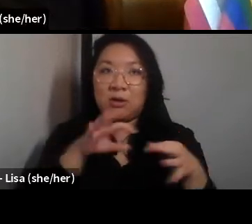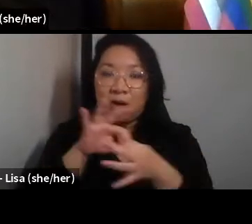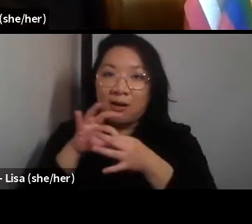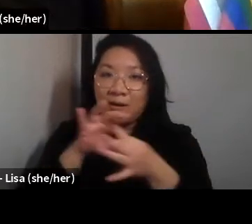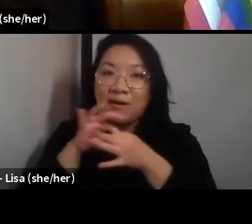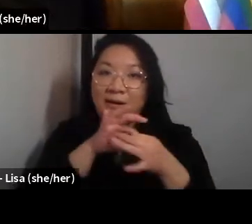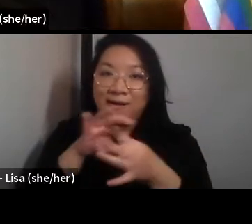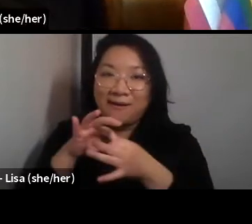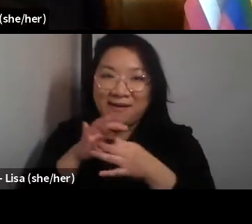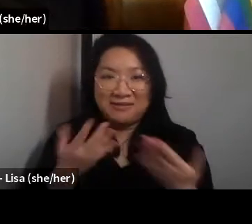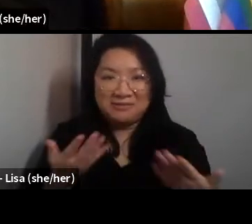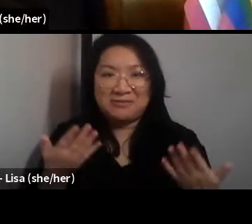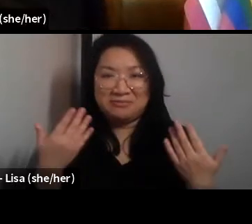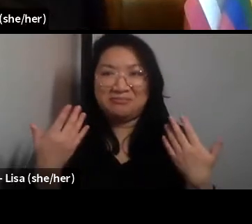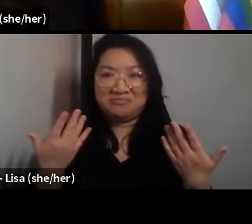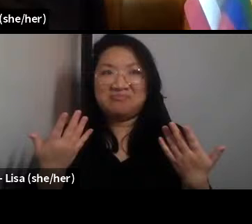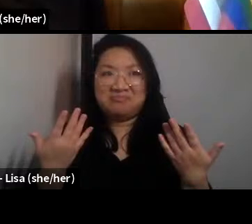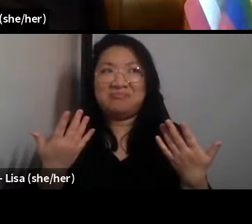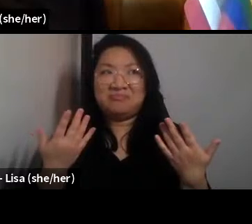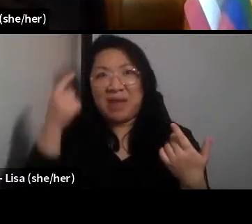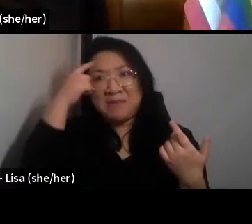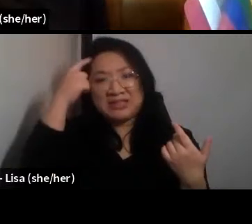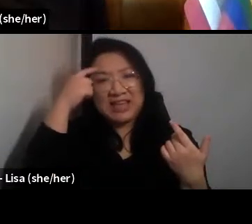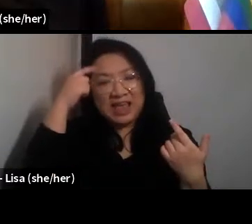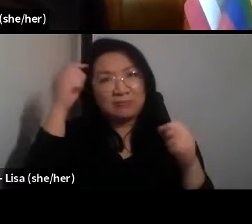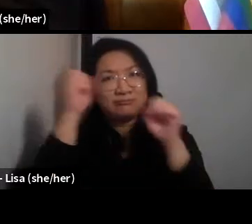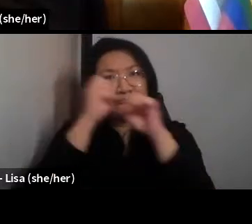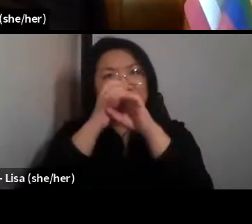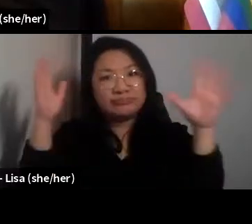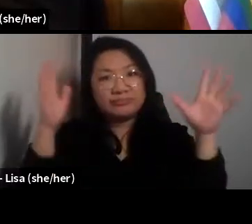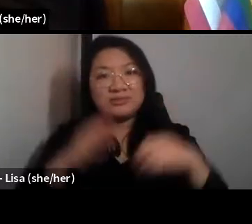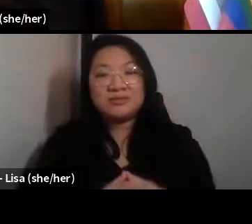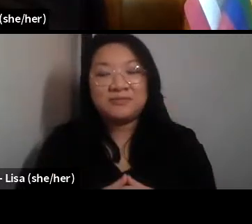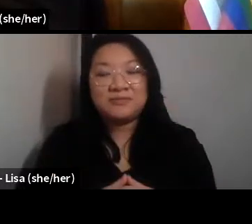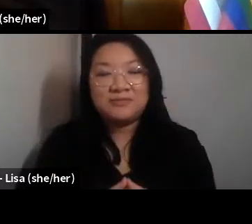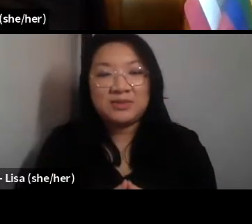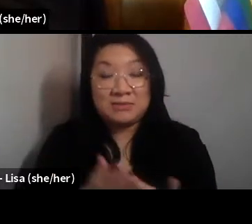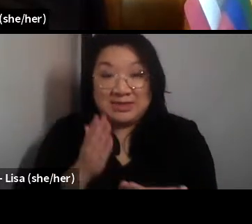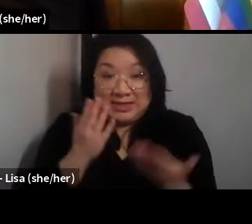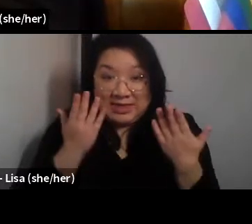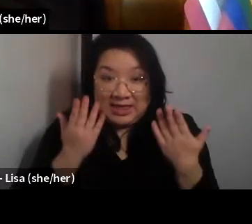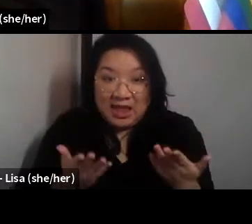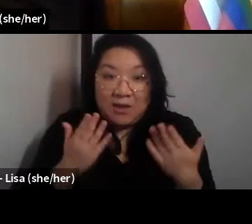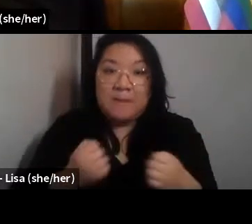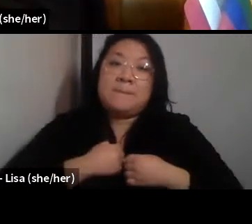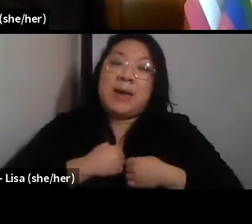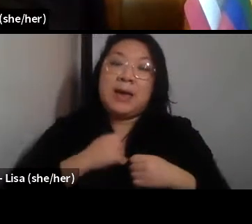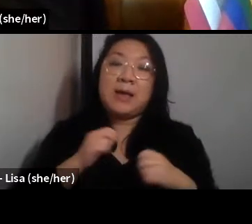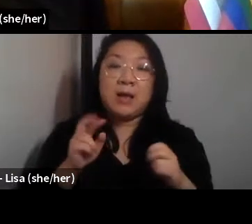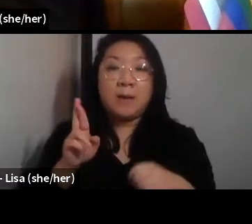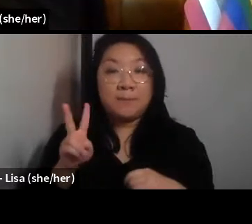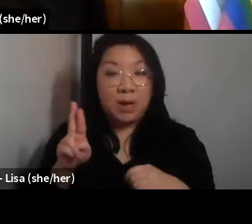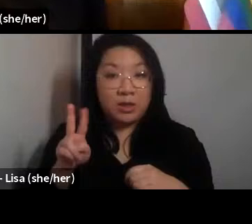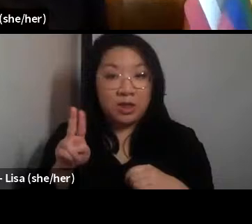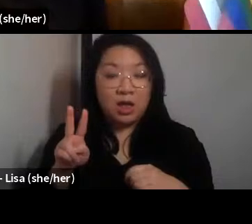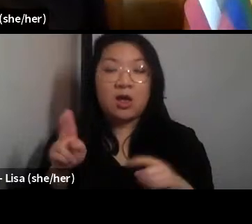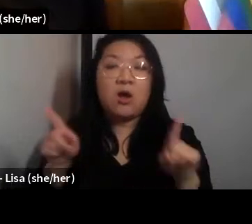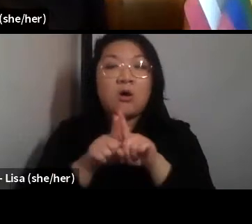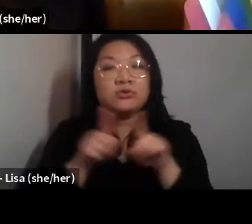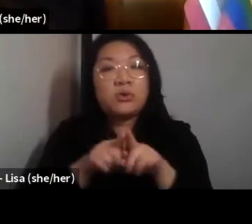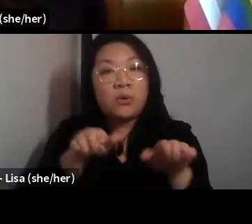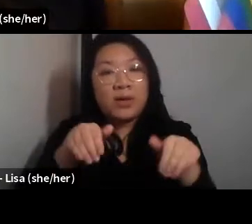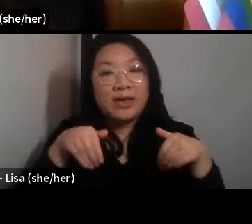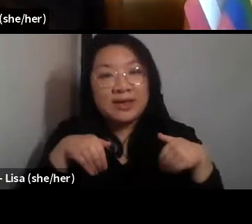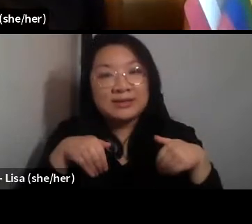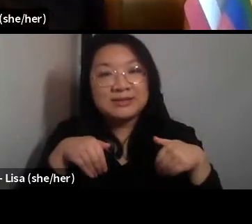course we all did, you know, that made total sense. And actually now my partner is also ace, which